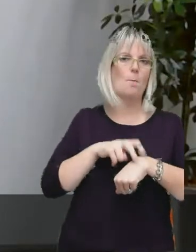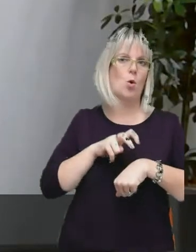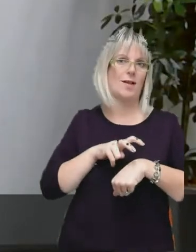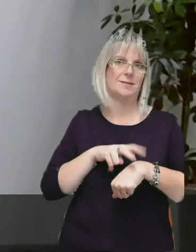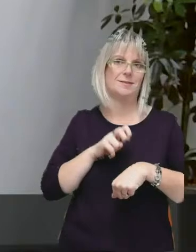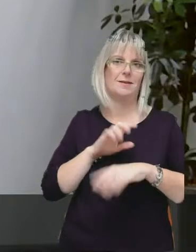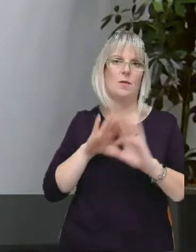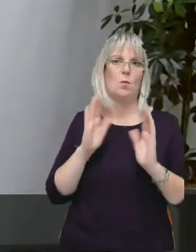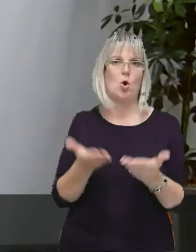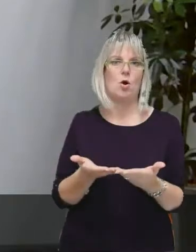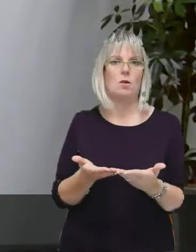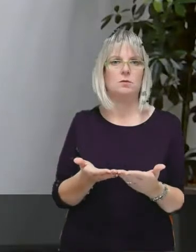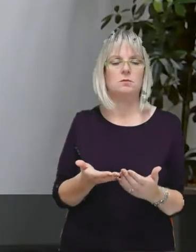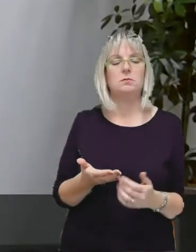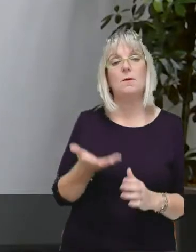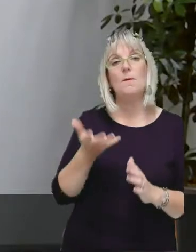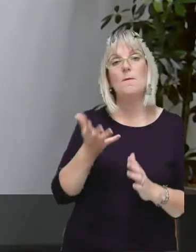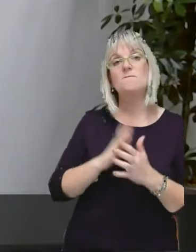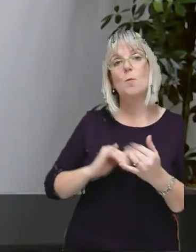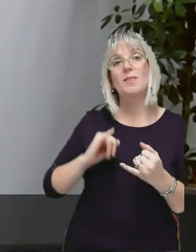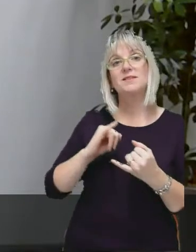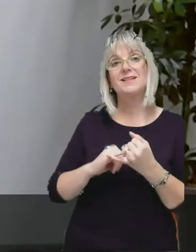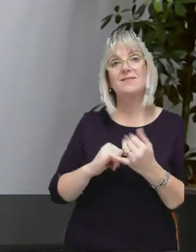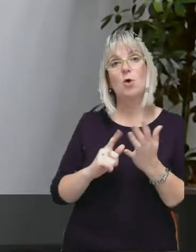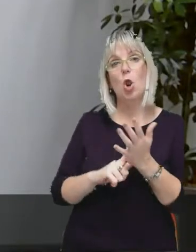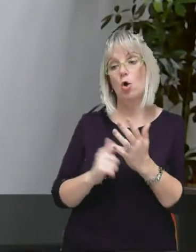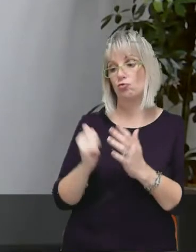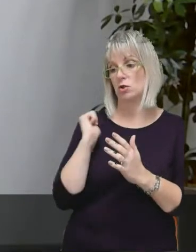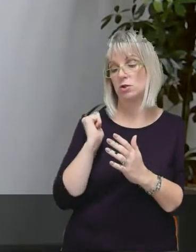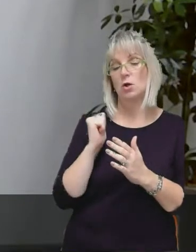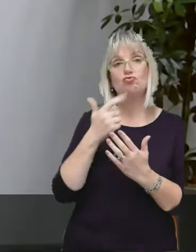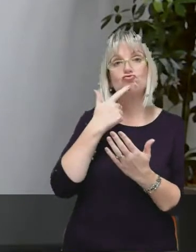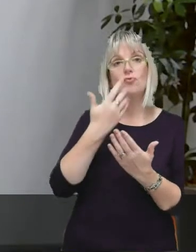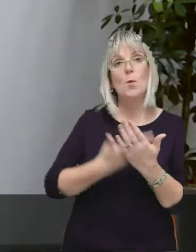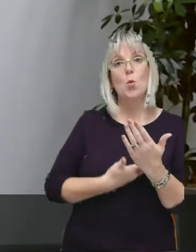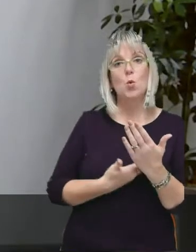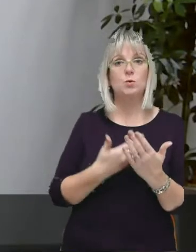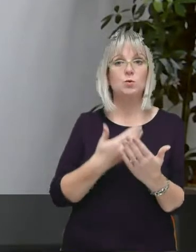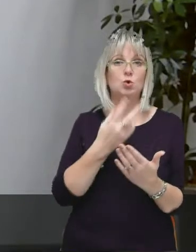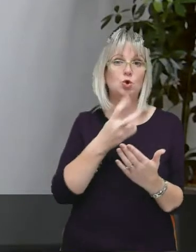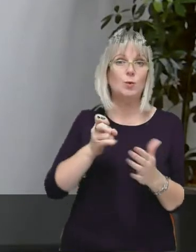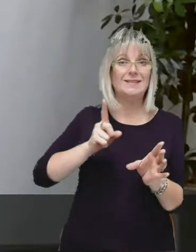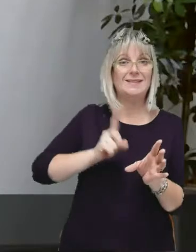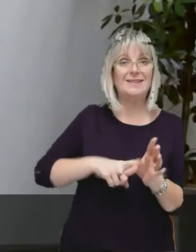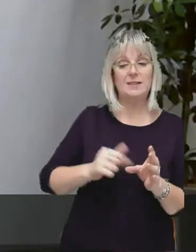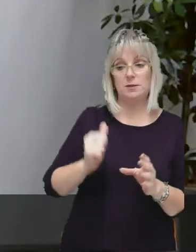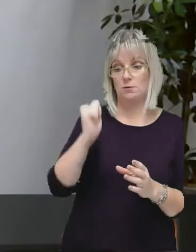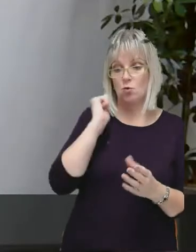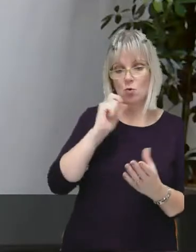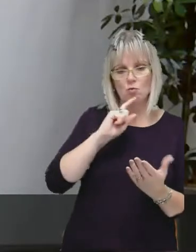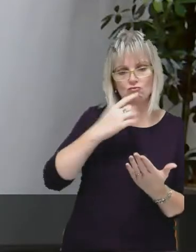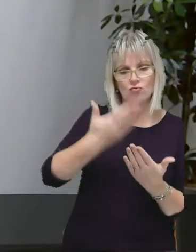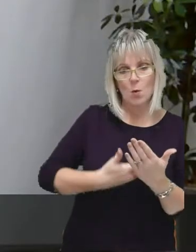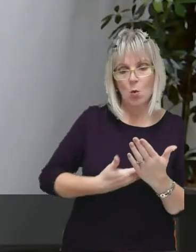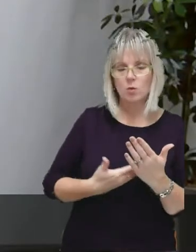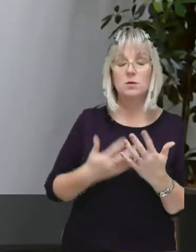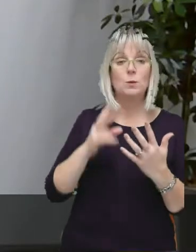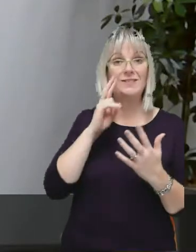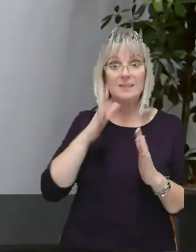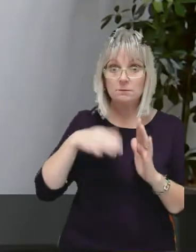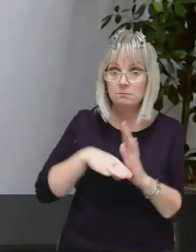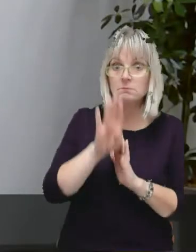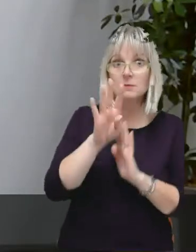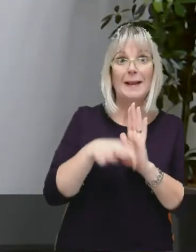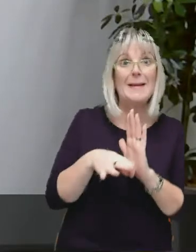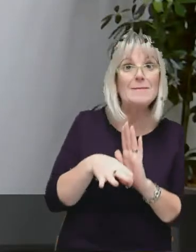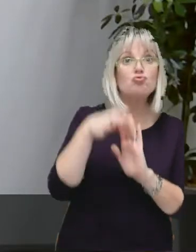Stephen Lawrence report and since I was growing up in the 70s and 80s. But we have to recognise, even though our police service may be the